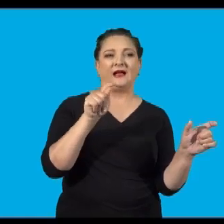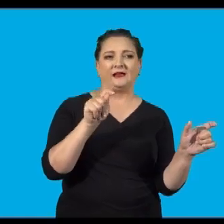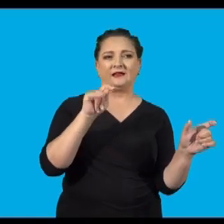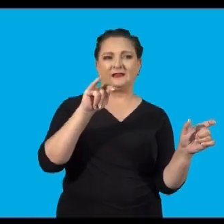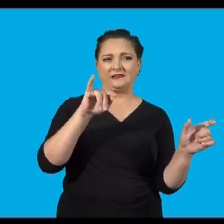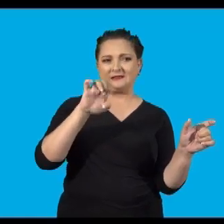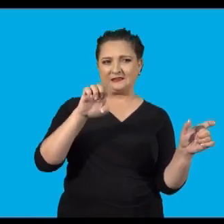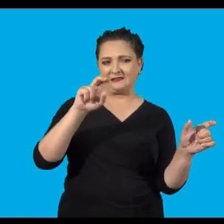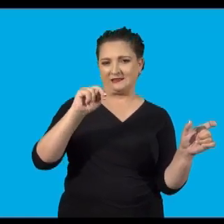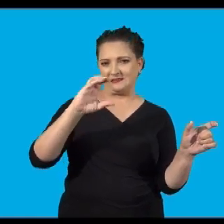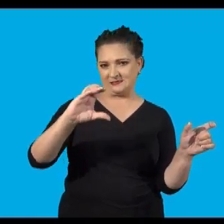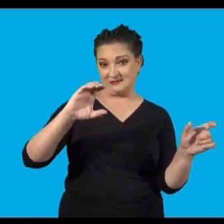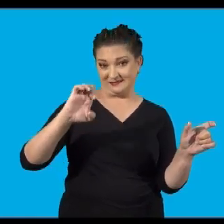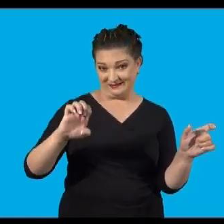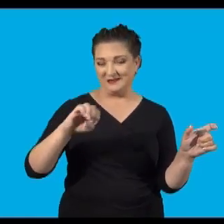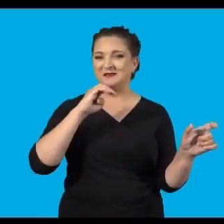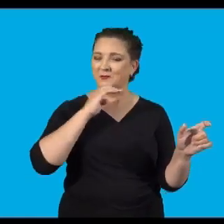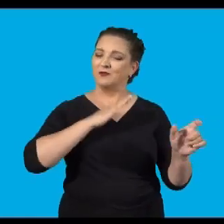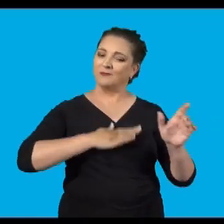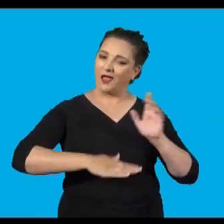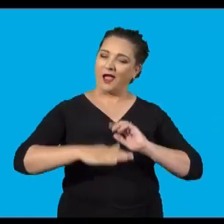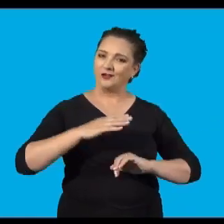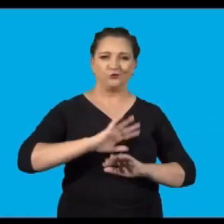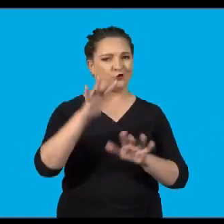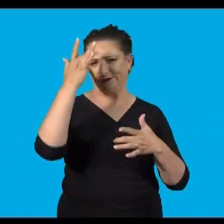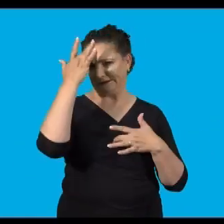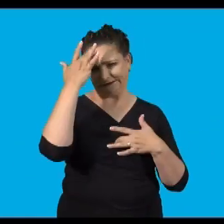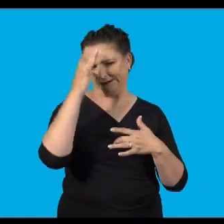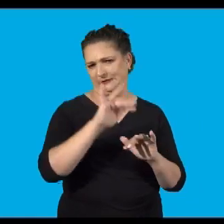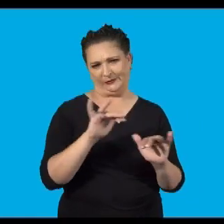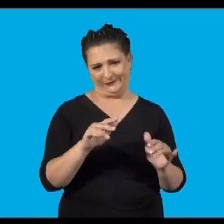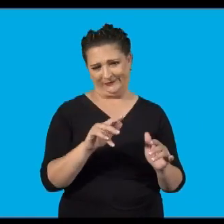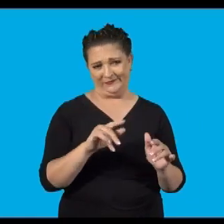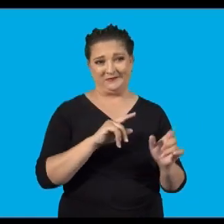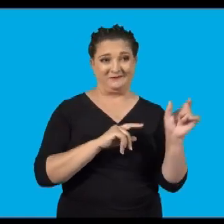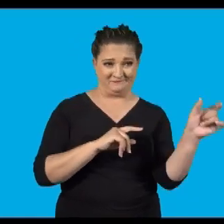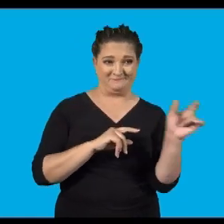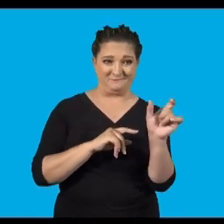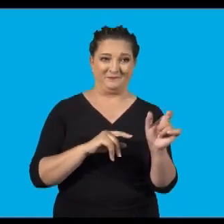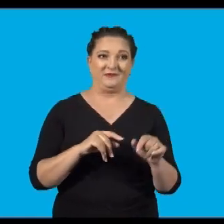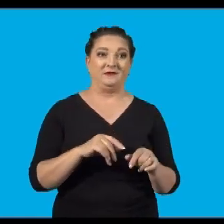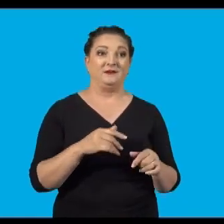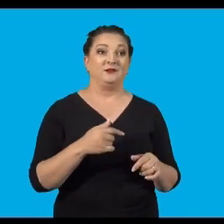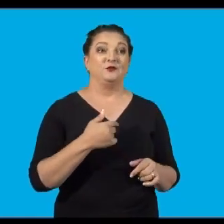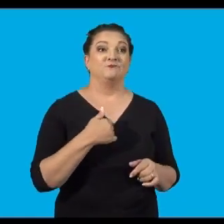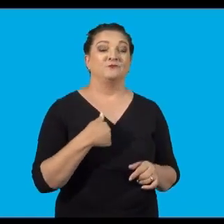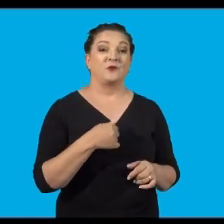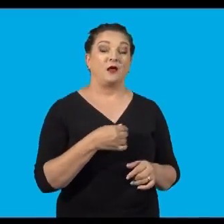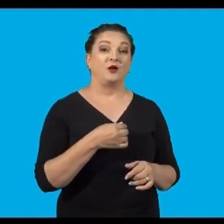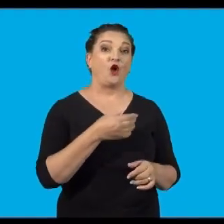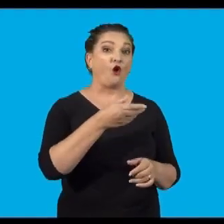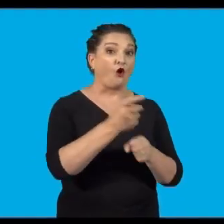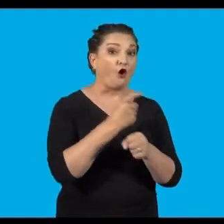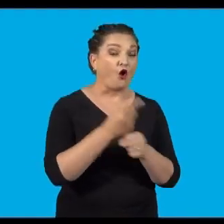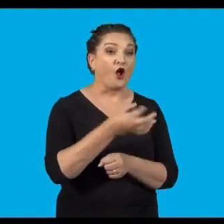the patience is the virtue that we need to have and not those people sitting in the long queues. I ordered,